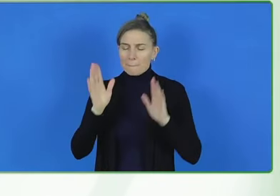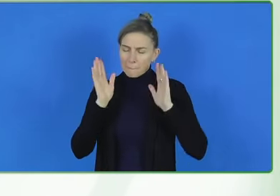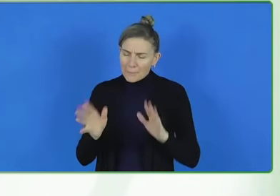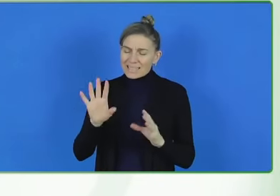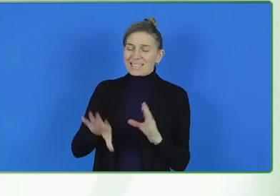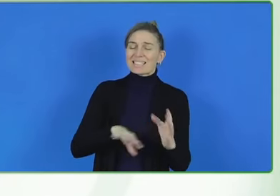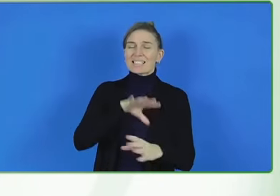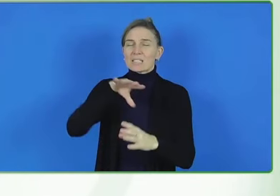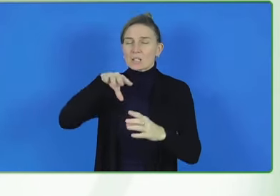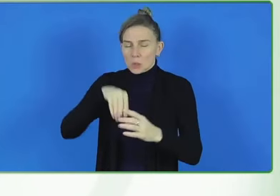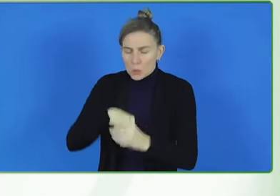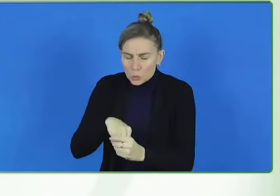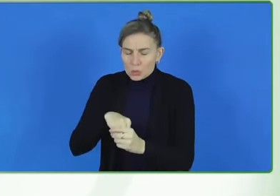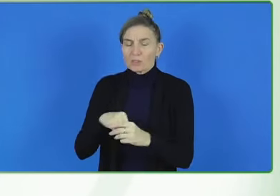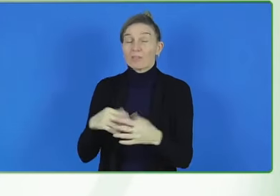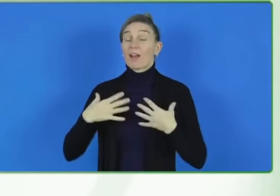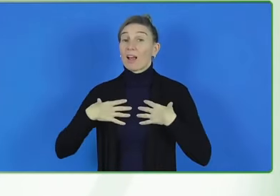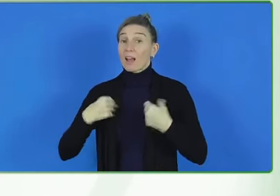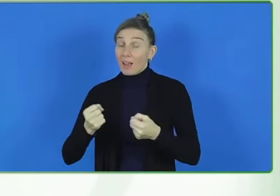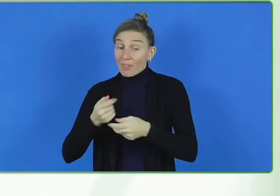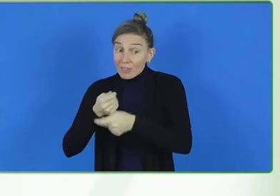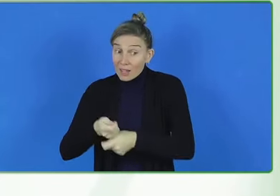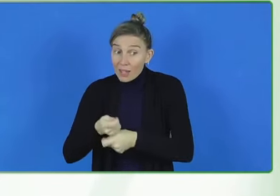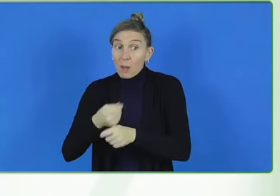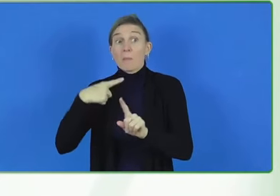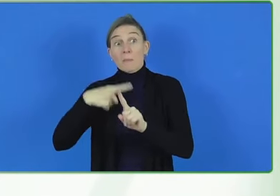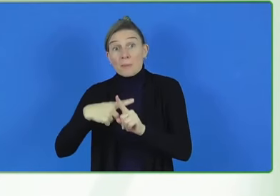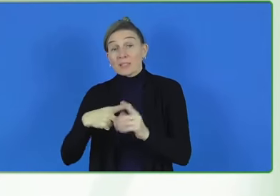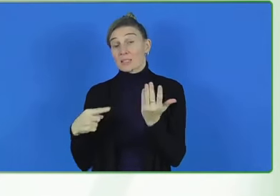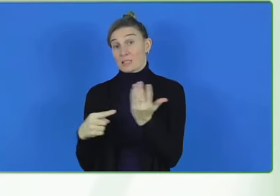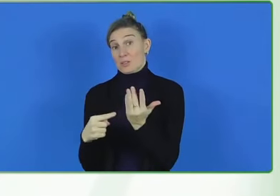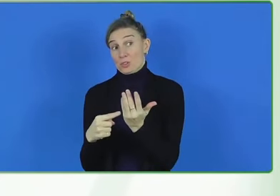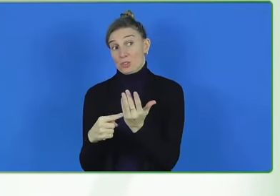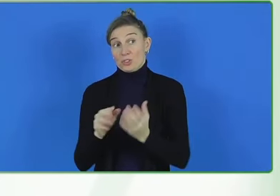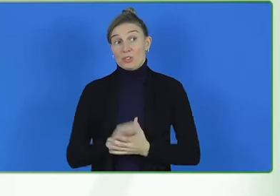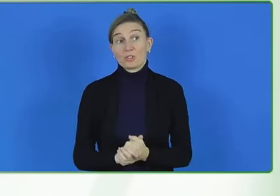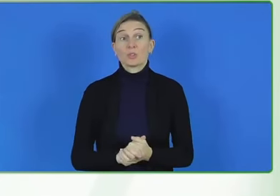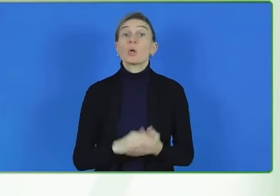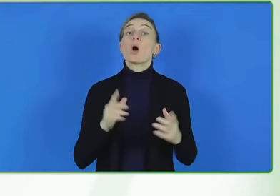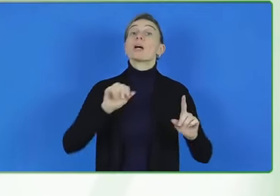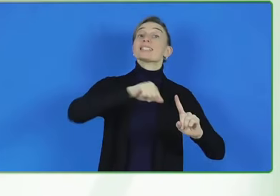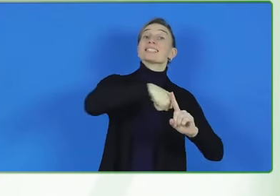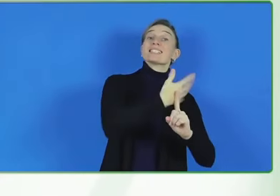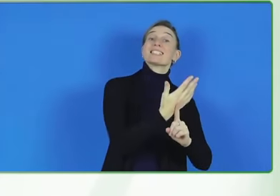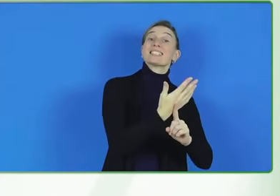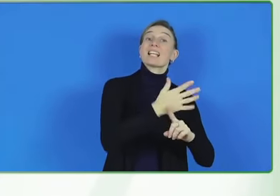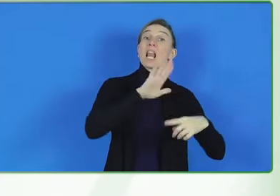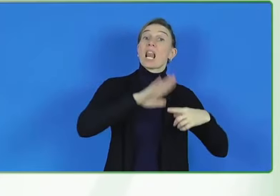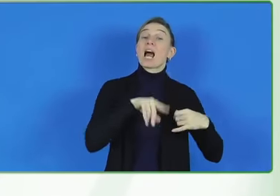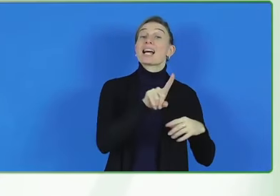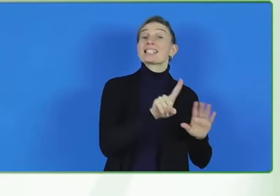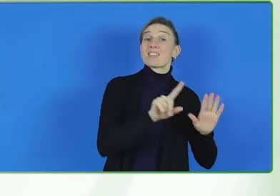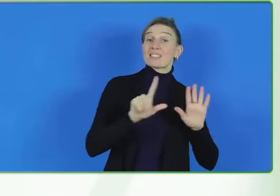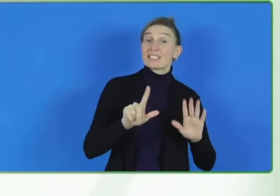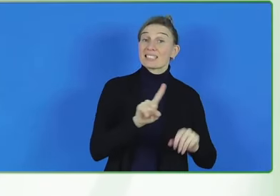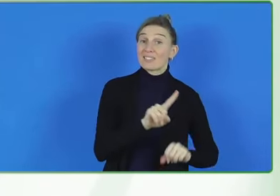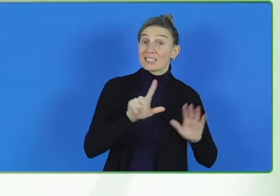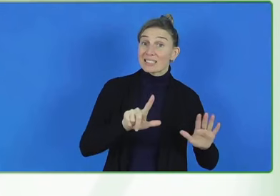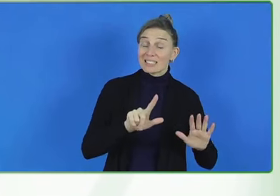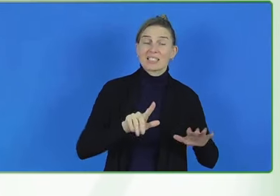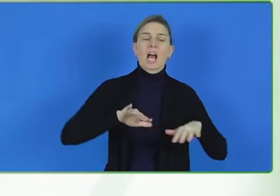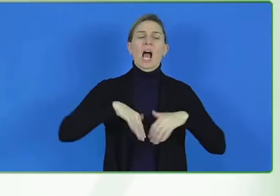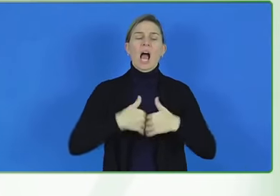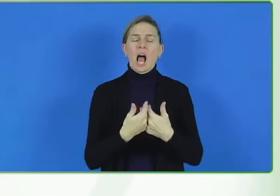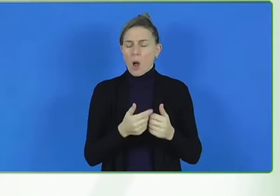healthcare technologies. And let me conclude with the implementation of the SDG 17, Partnerships for the Goals.